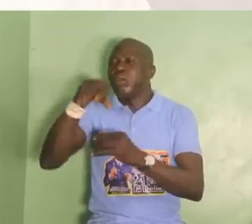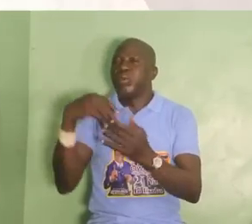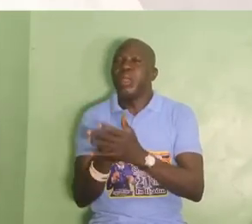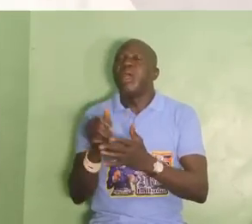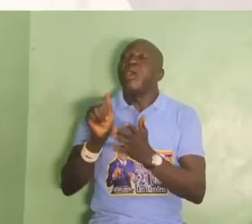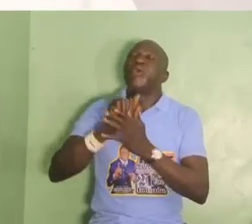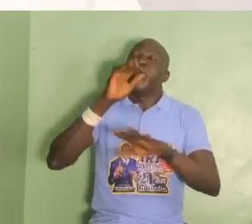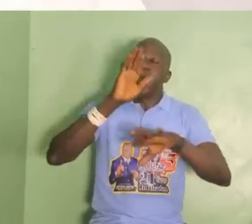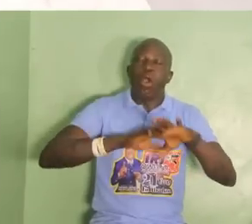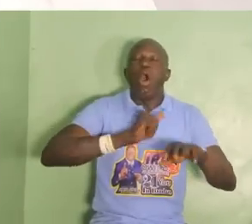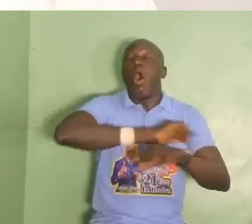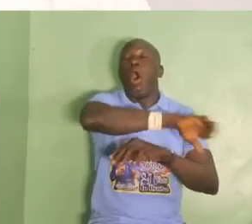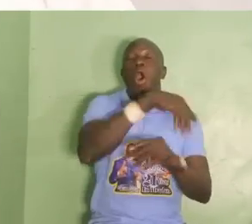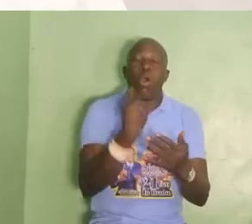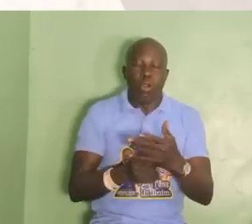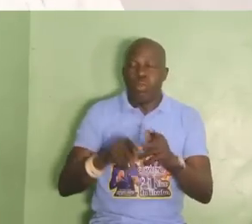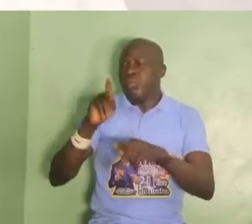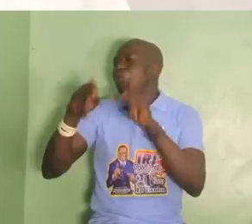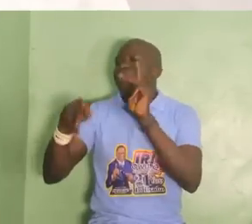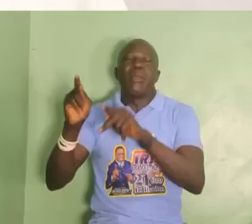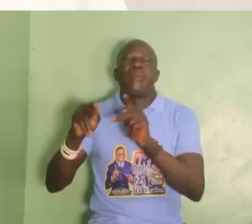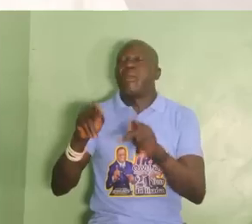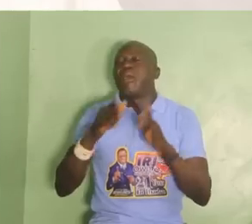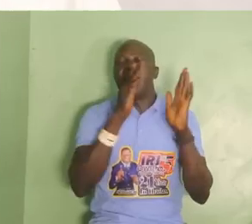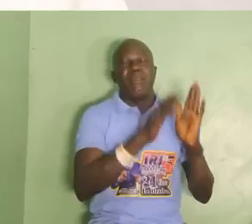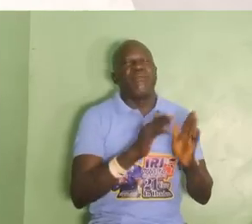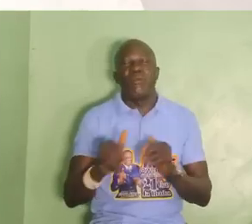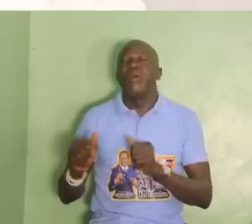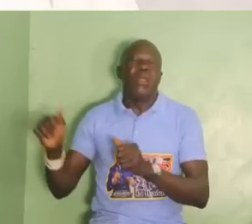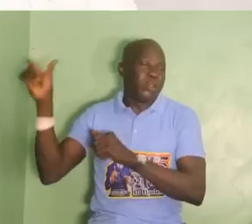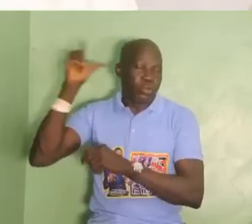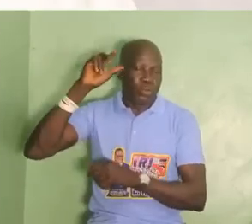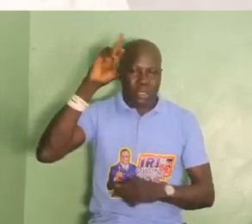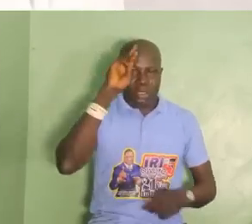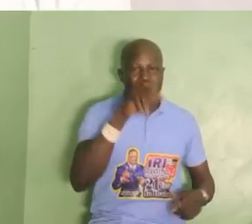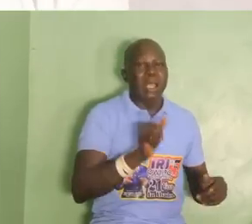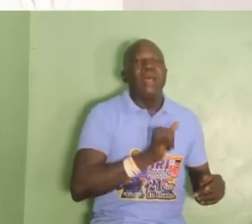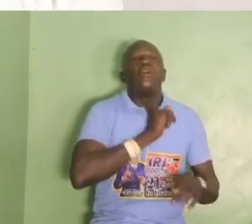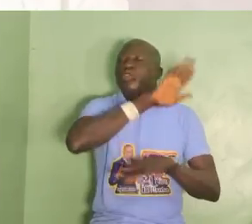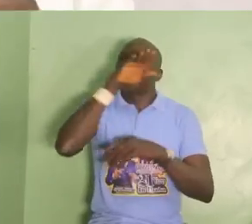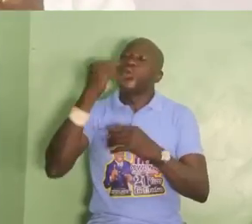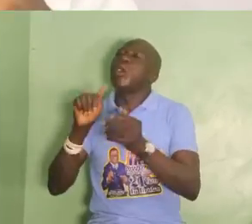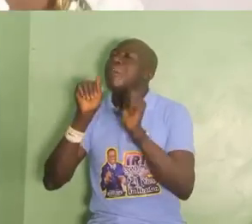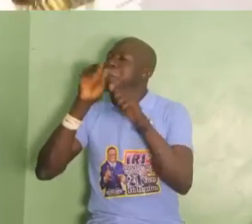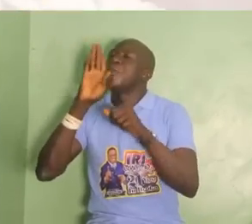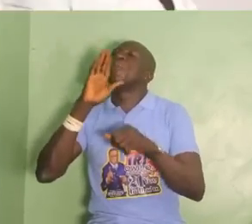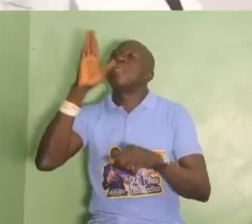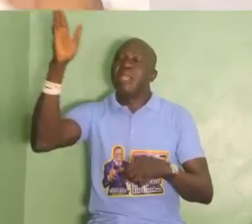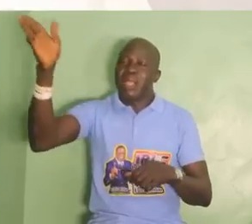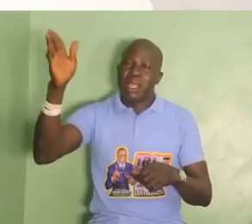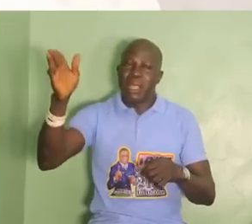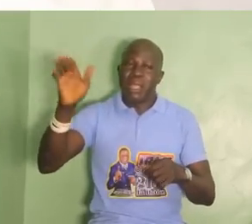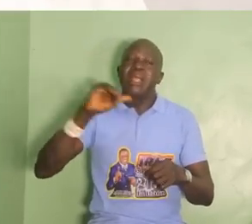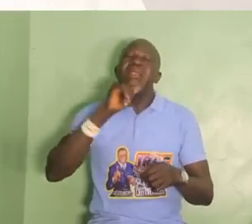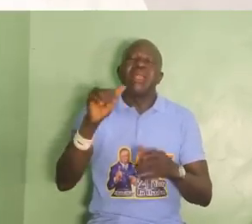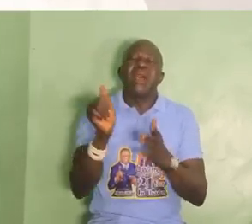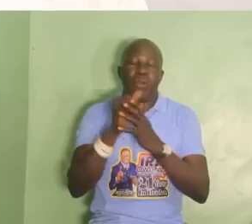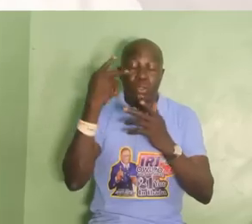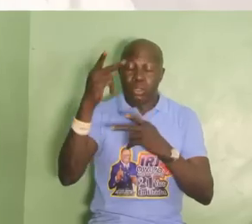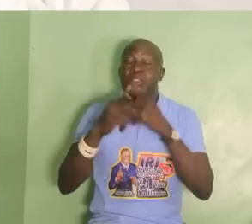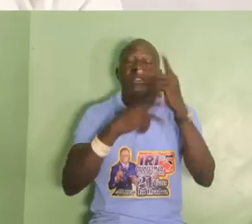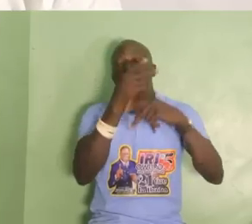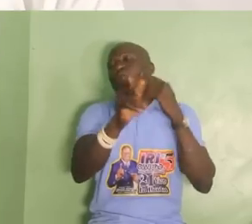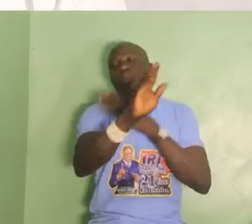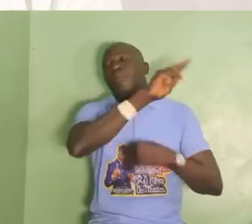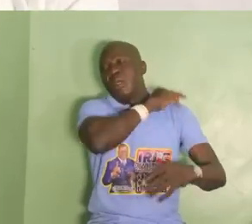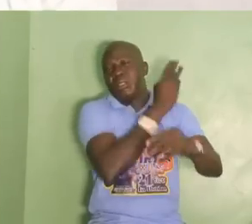wo account somebody force it to your account is a lie it's not me aye ra dide aye ra fun mo